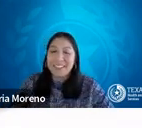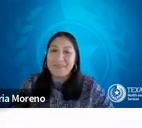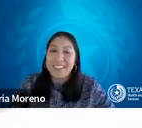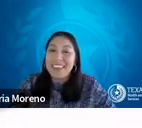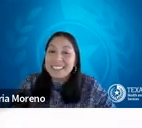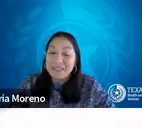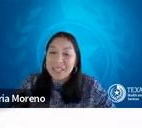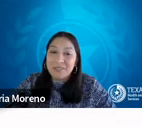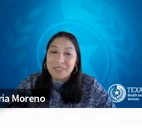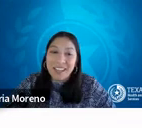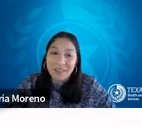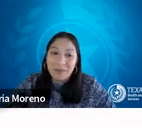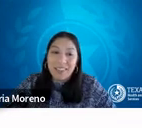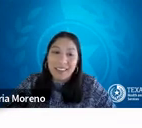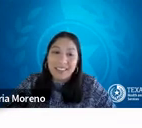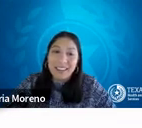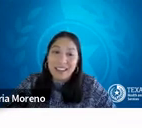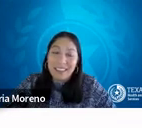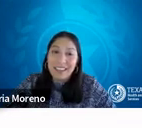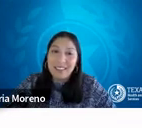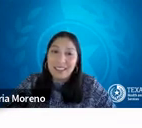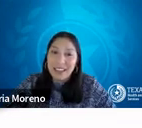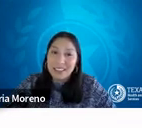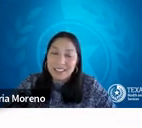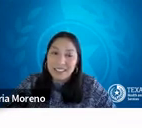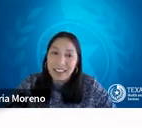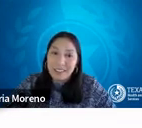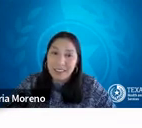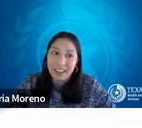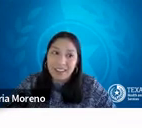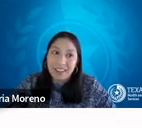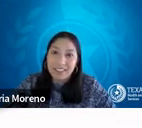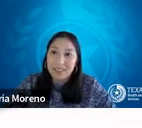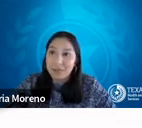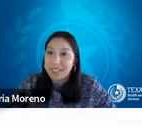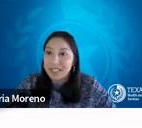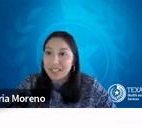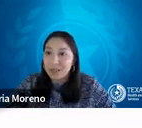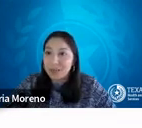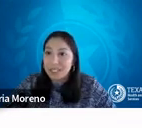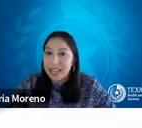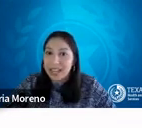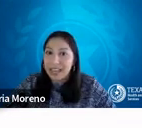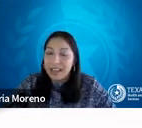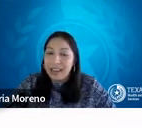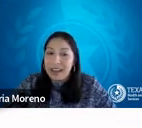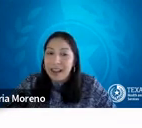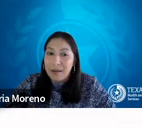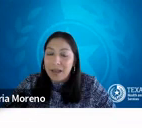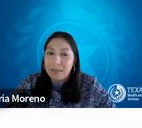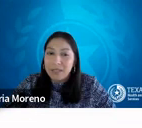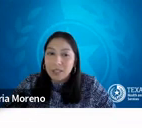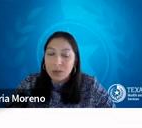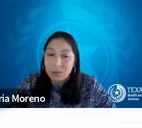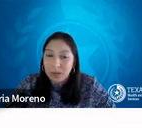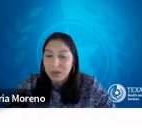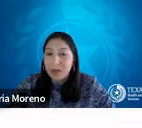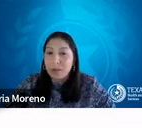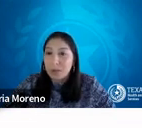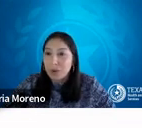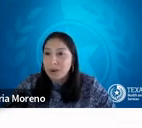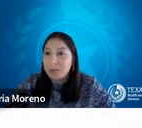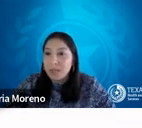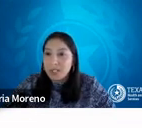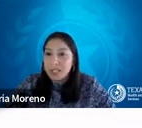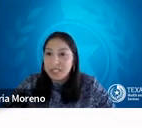of information, but thanks so much for staying with us. Thank you again to the TEA for allowing us to present to you today. My name is Victoria Moreno,